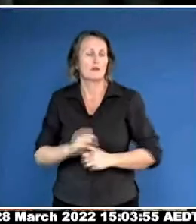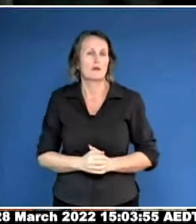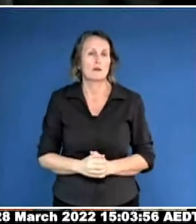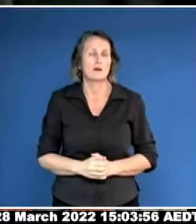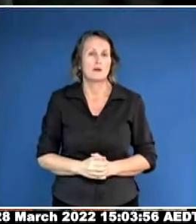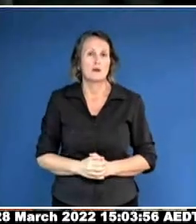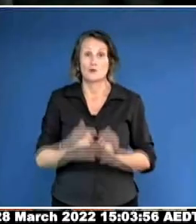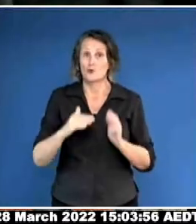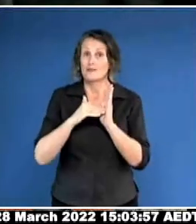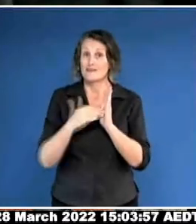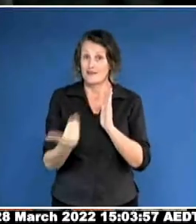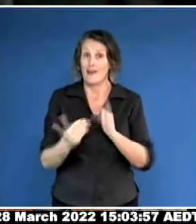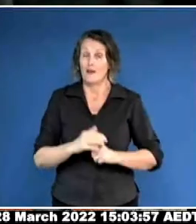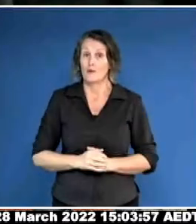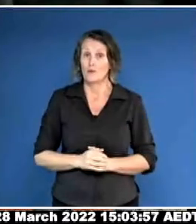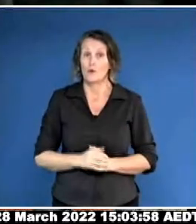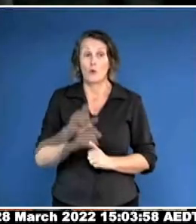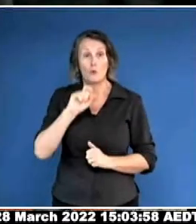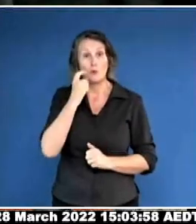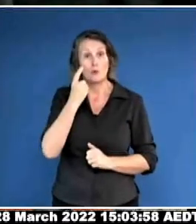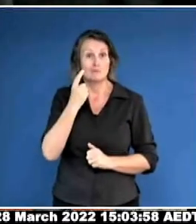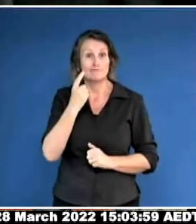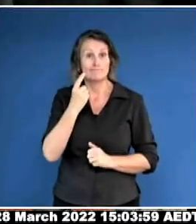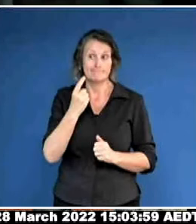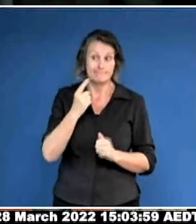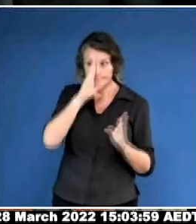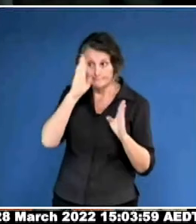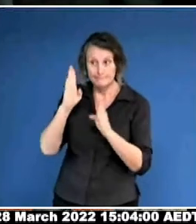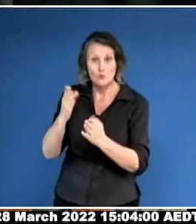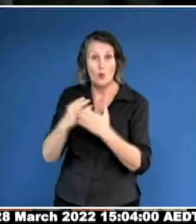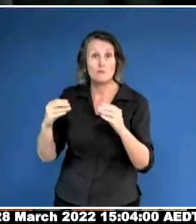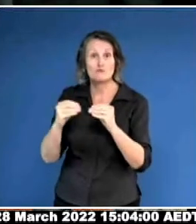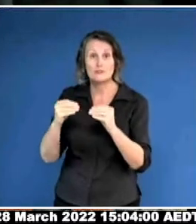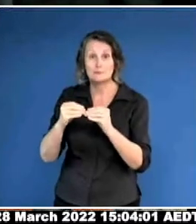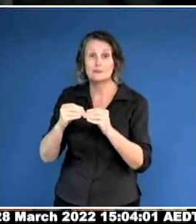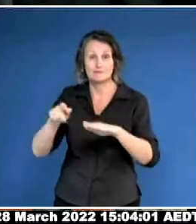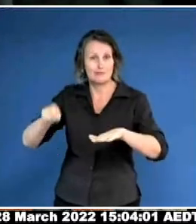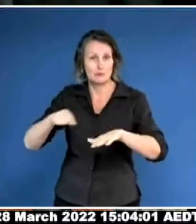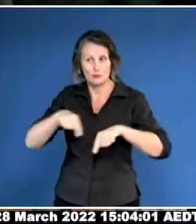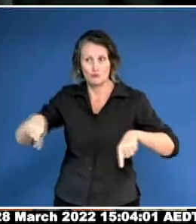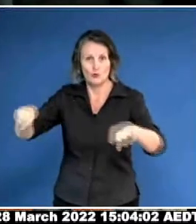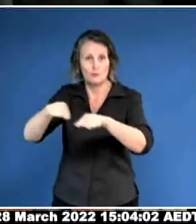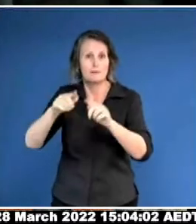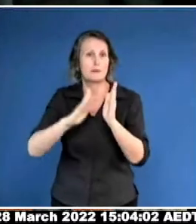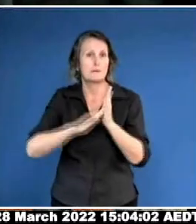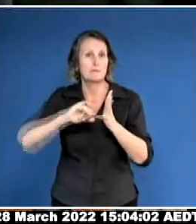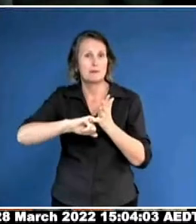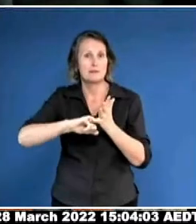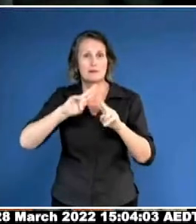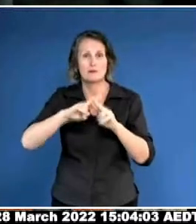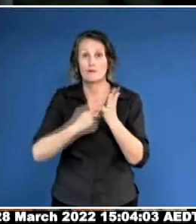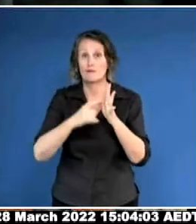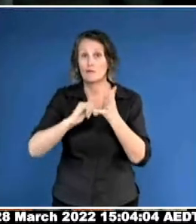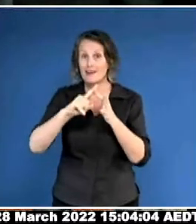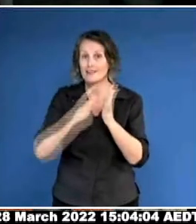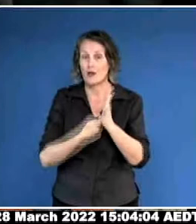now move to the Brisbane hearing room, and Ms. Fraser will read Ms. Claire's statement. Thank